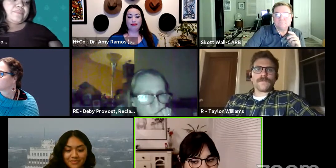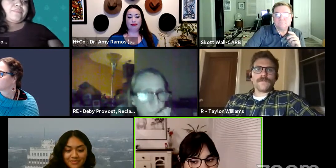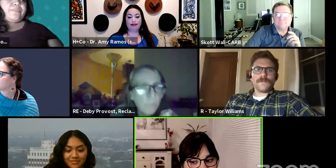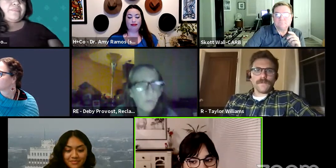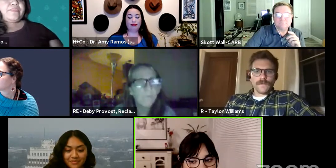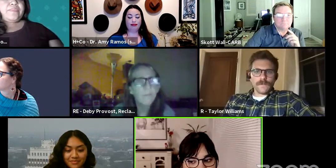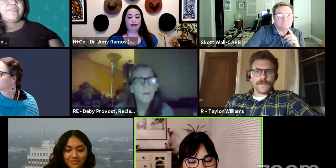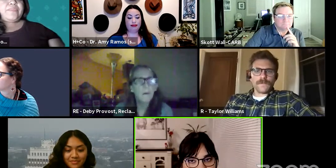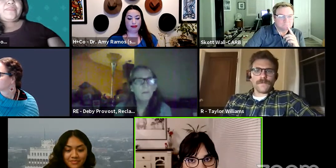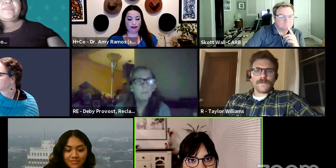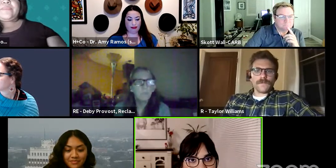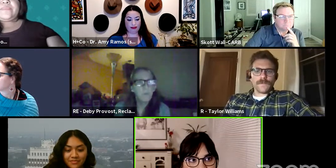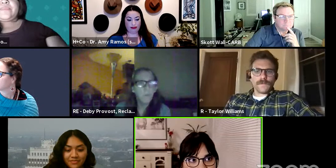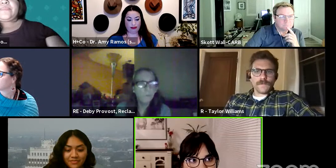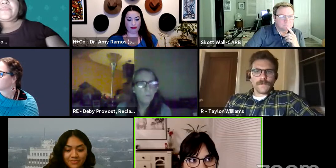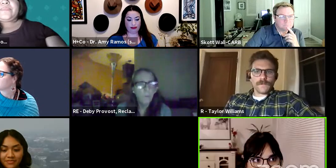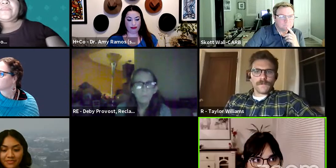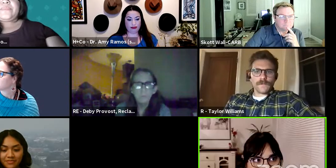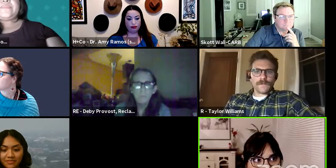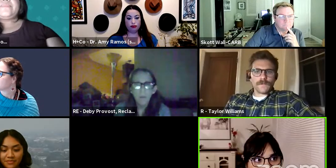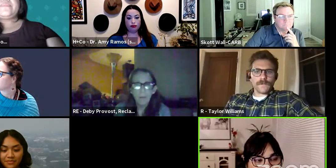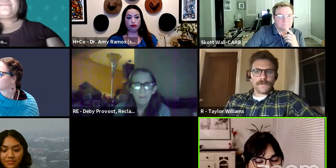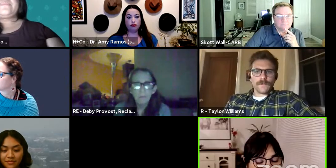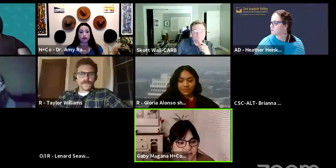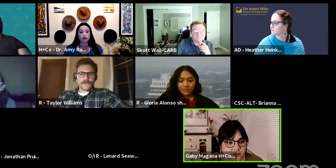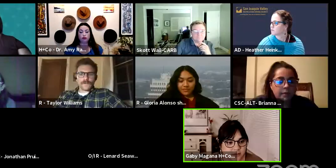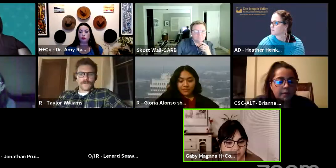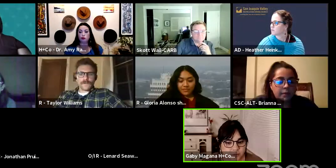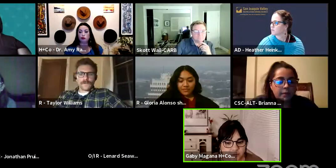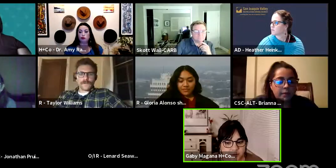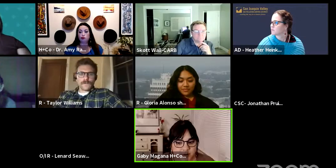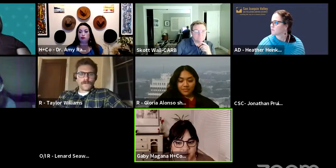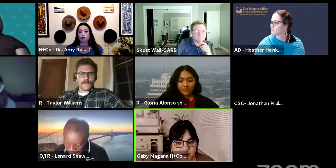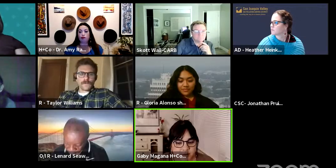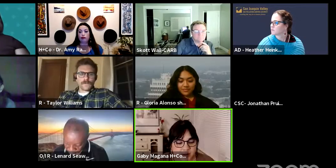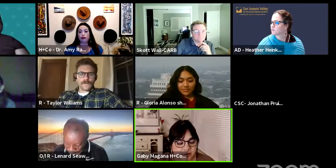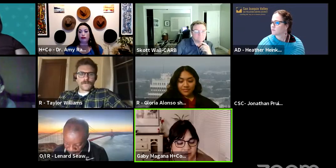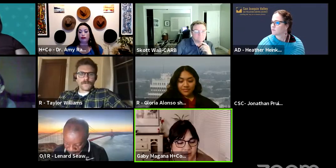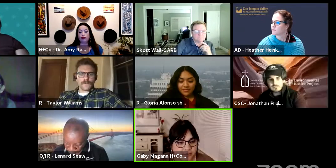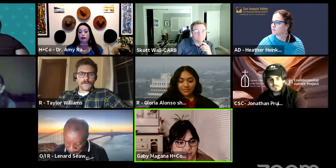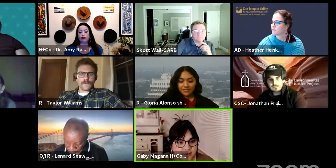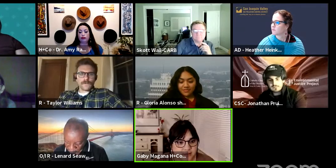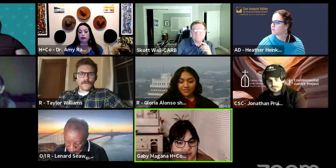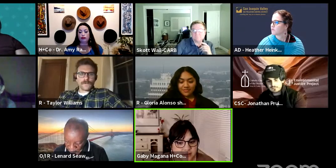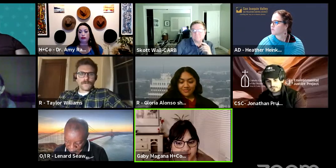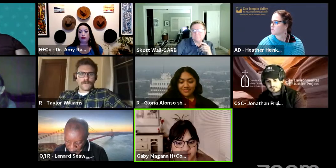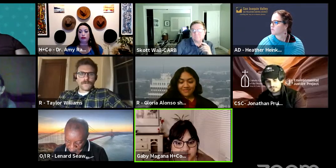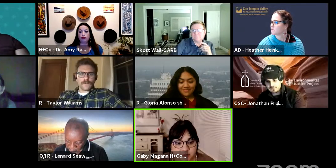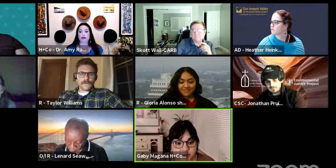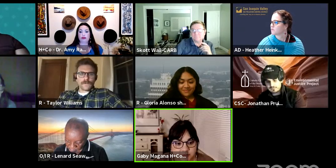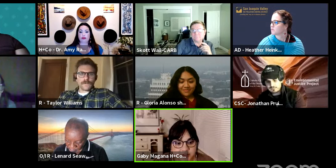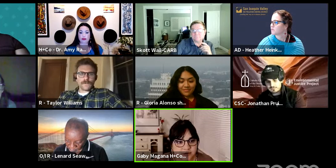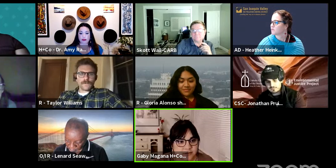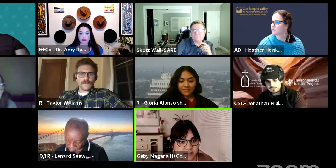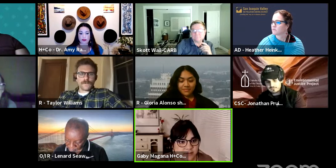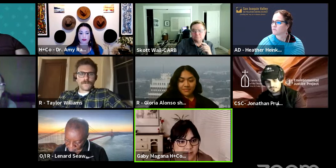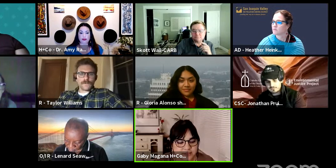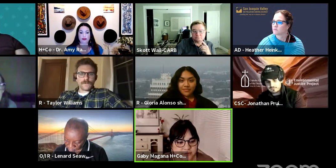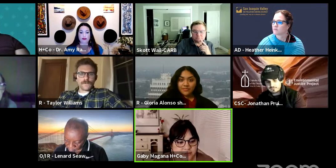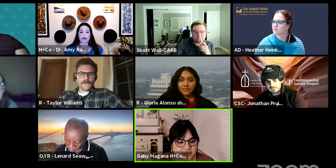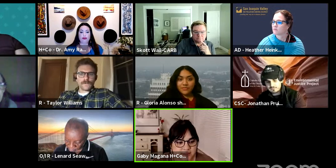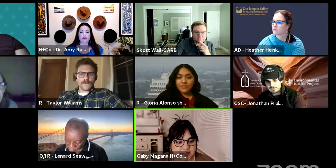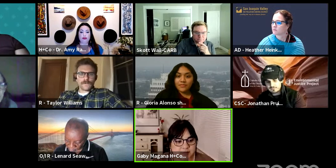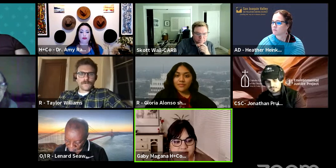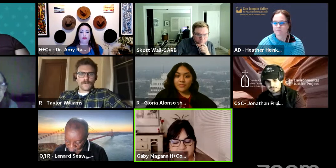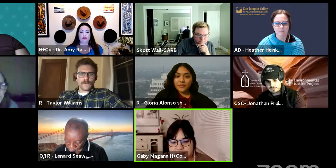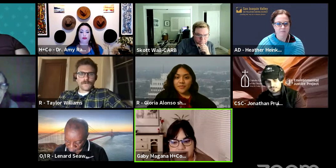breakout rooms. And then, yeah, just share a little bit more about how that went. So just to let you know, Taylor, people